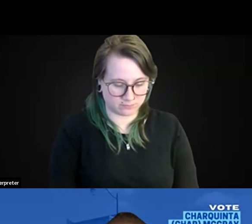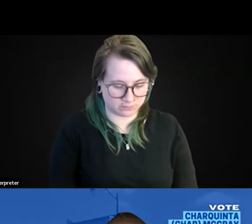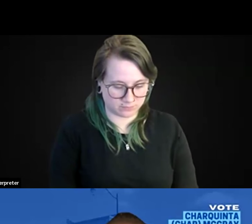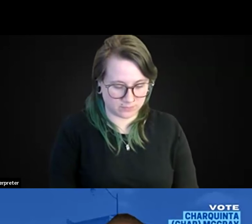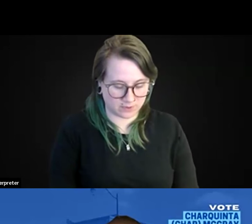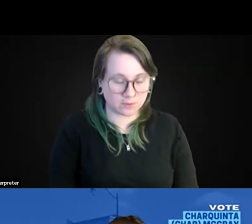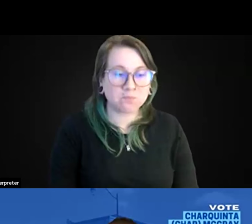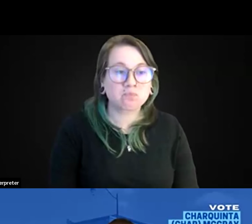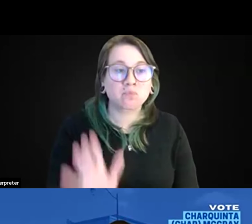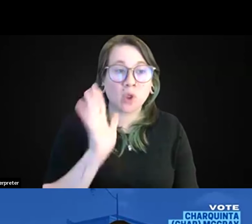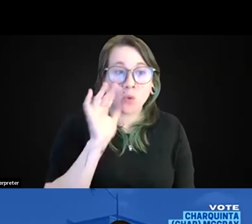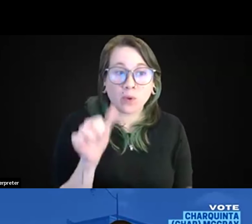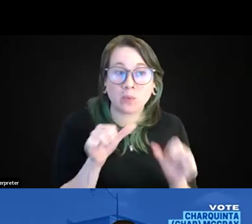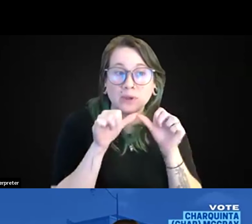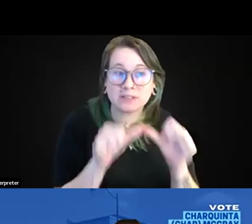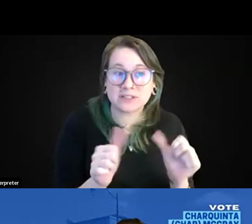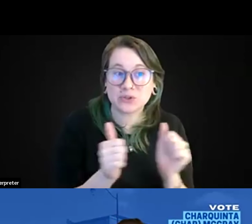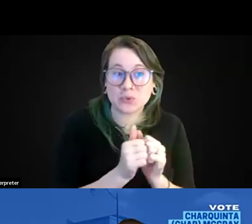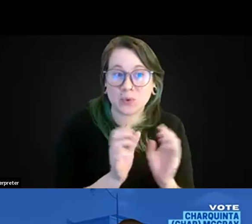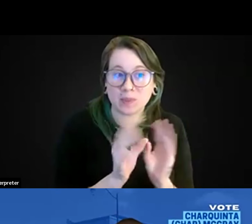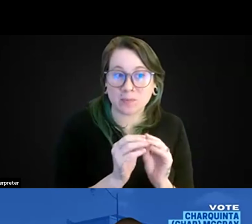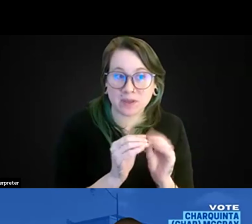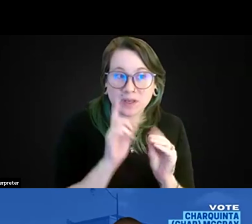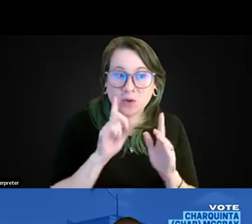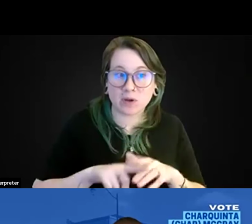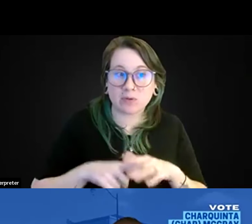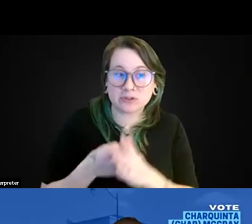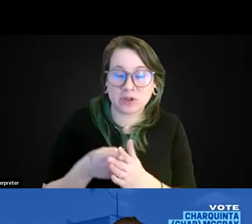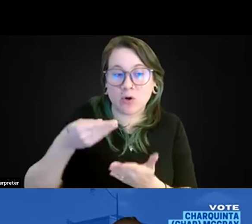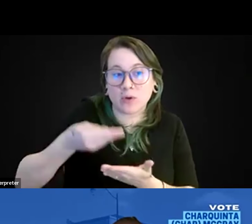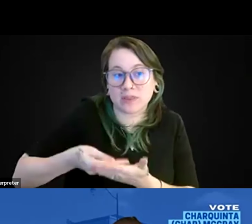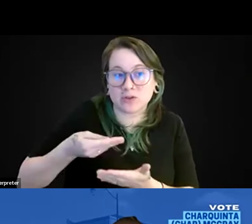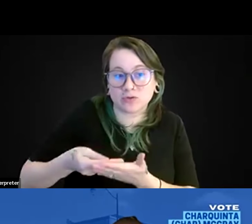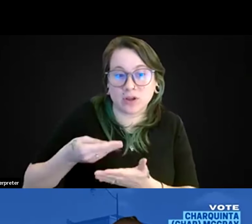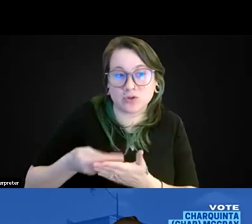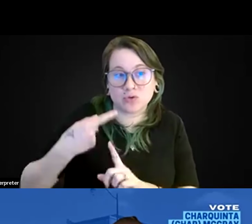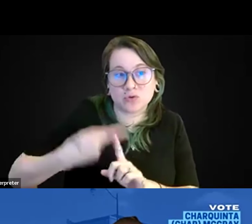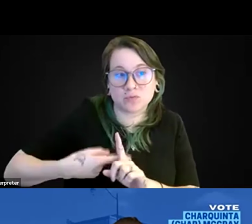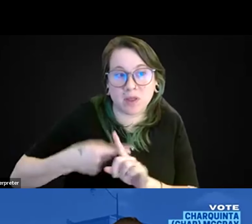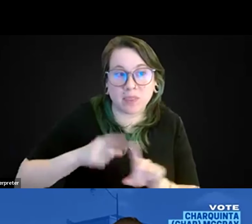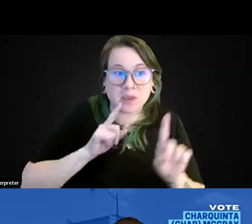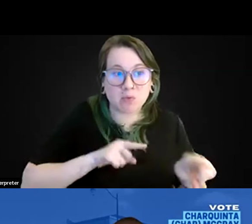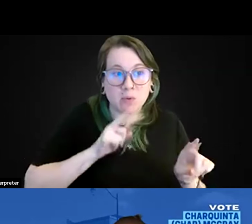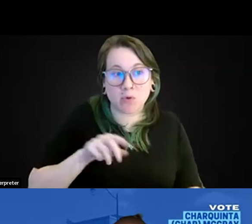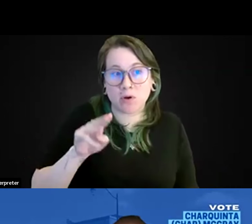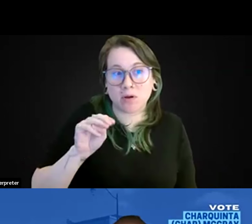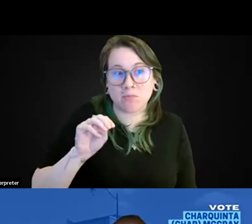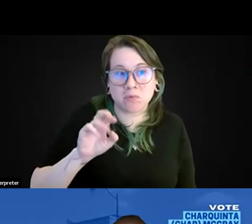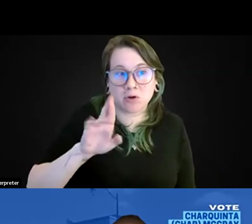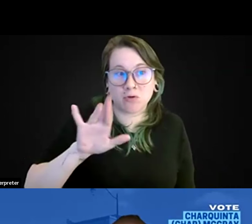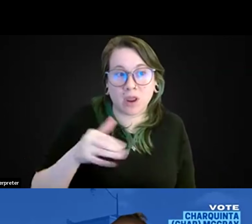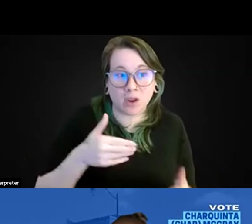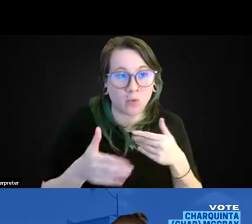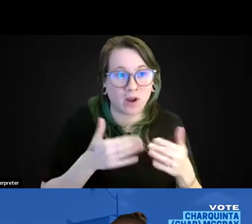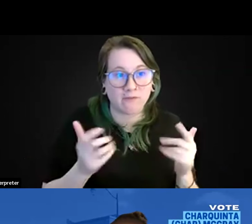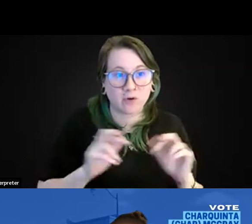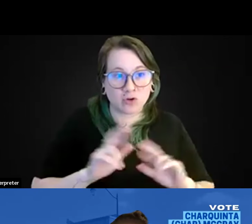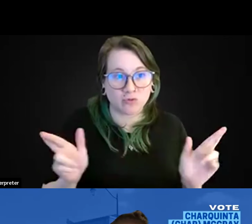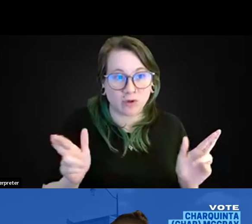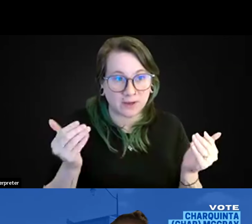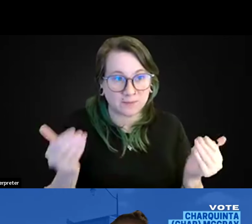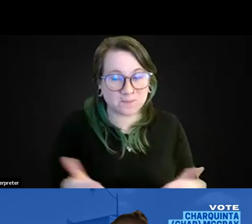We'll continue with the meeting. We'll start with the treasurer's monthly report. Commissioner McCray, when you're available. All